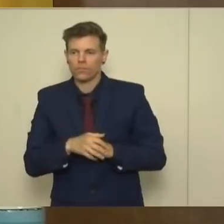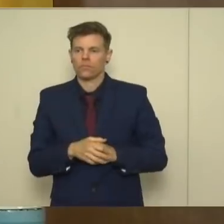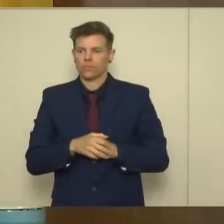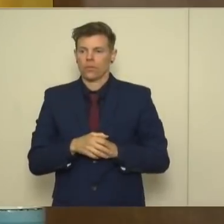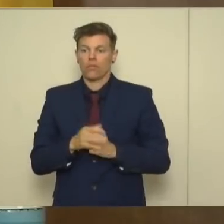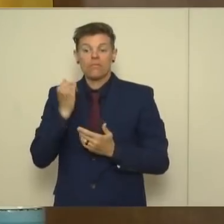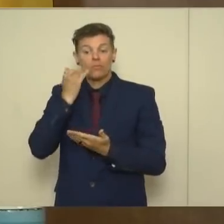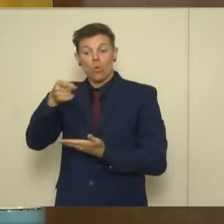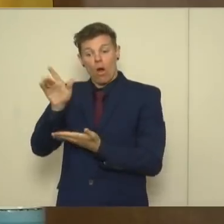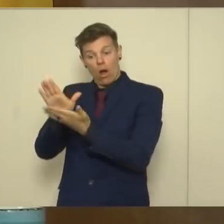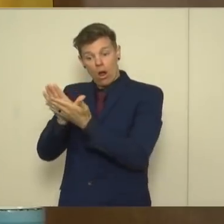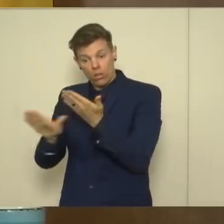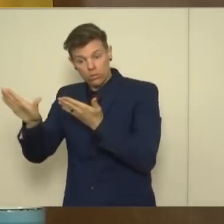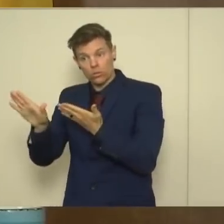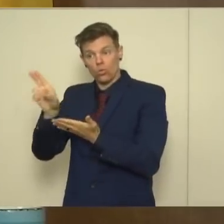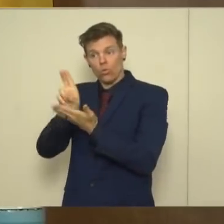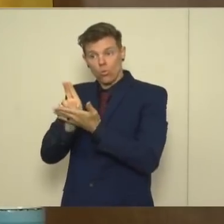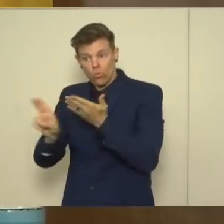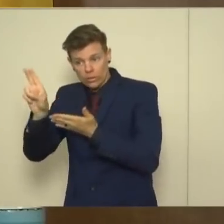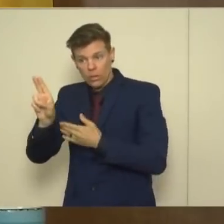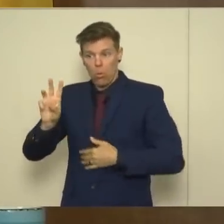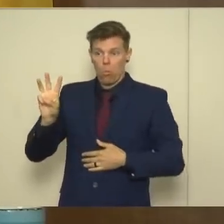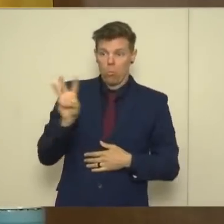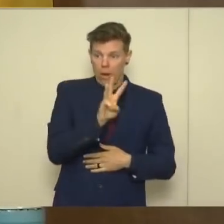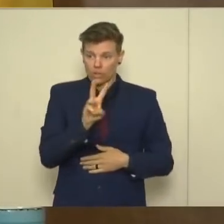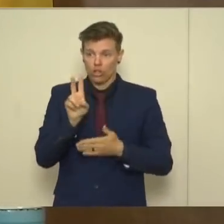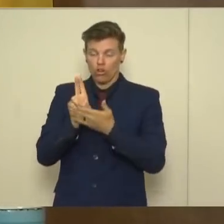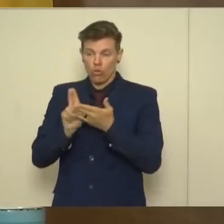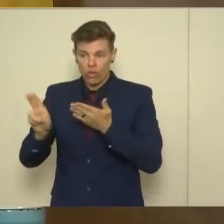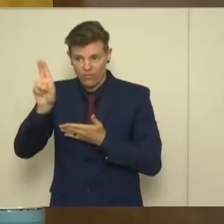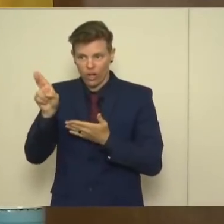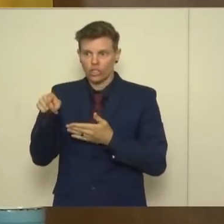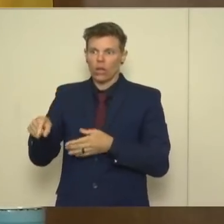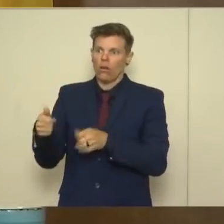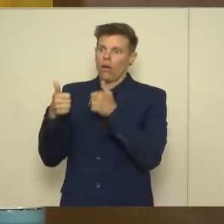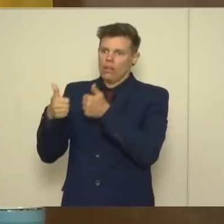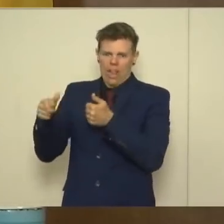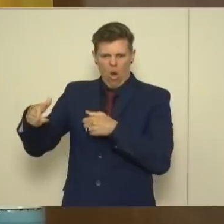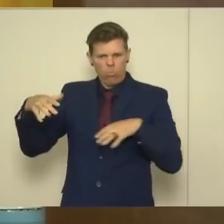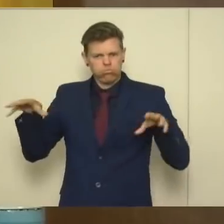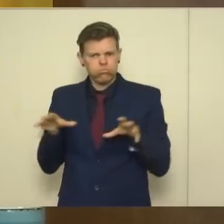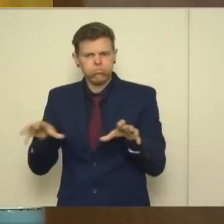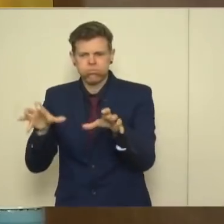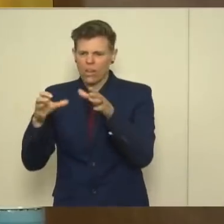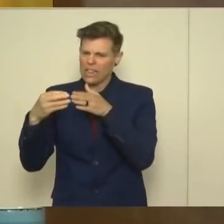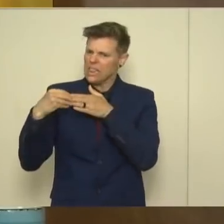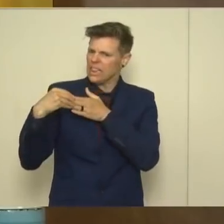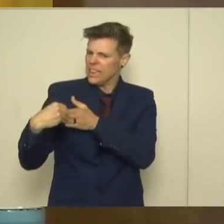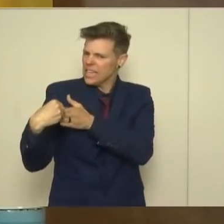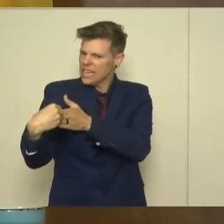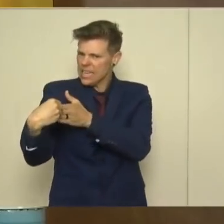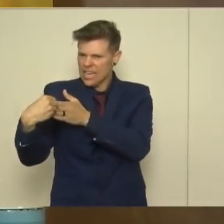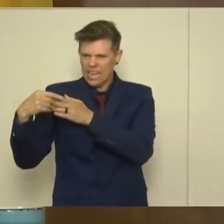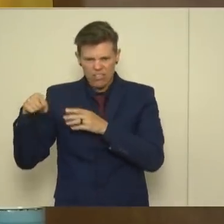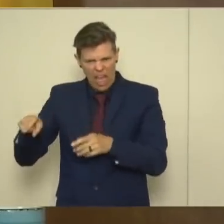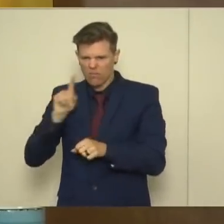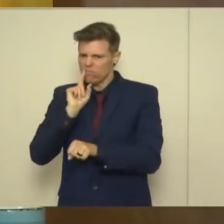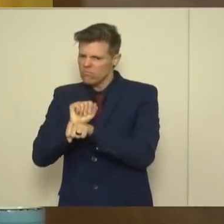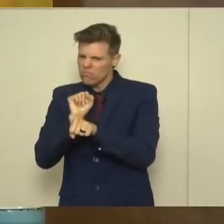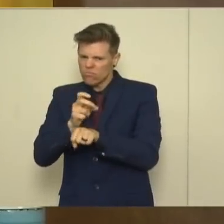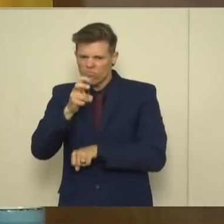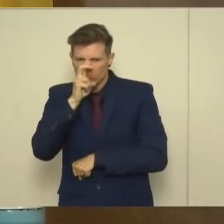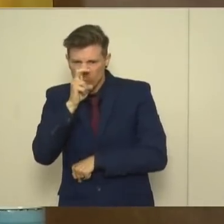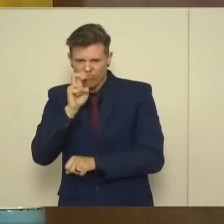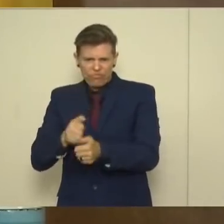institutions, and Western's been an incredible leader, are already, right, they have to adhere to COVID safe practices. They had to